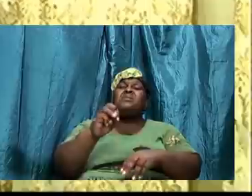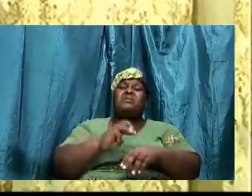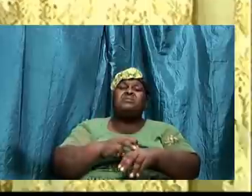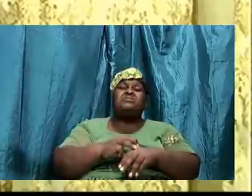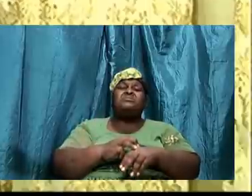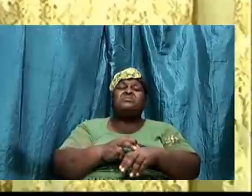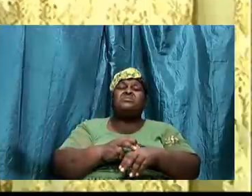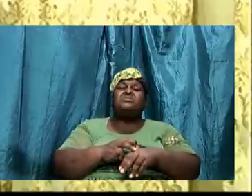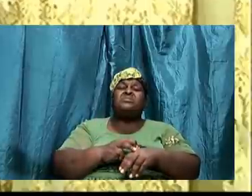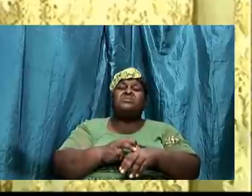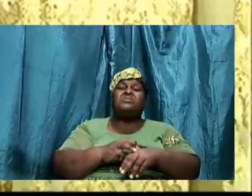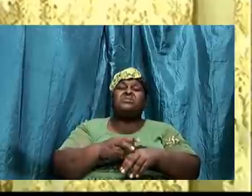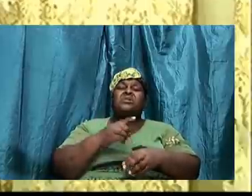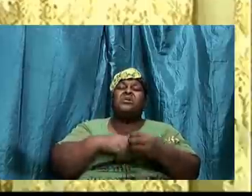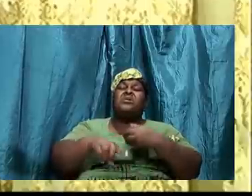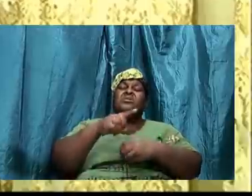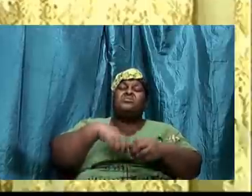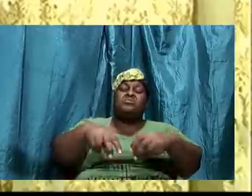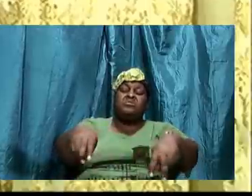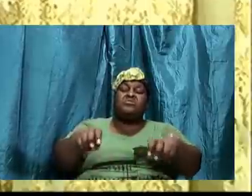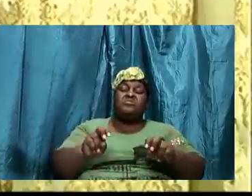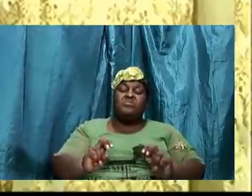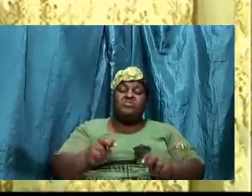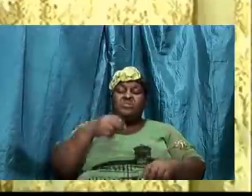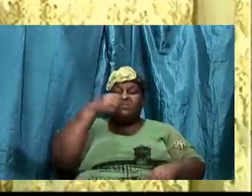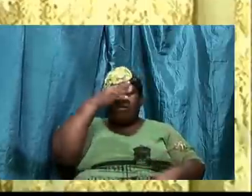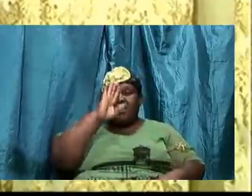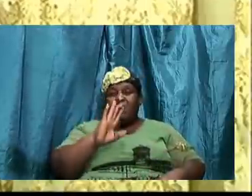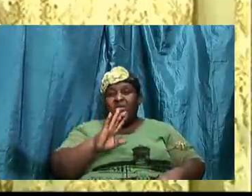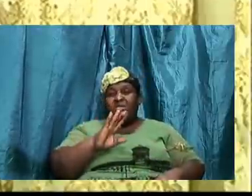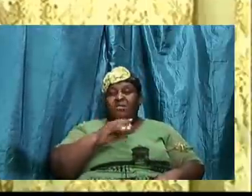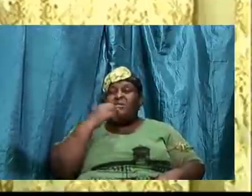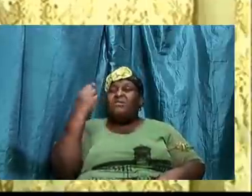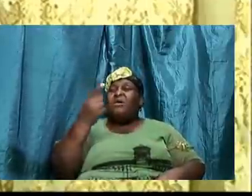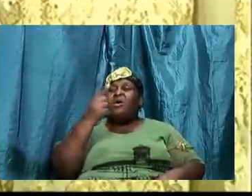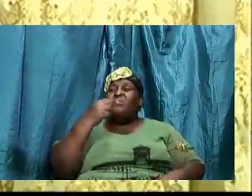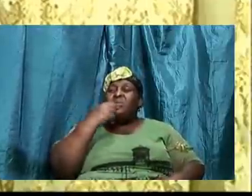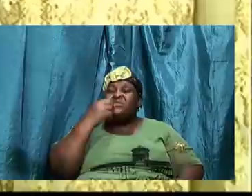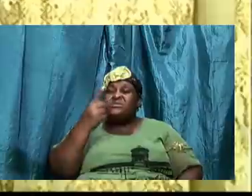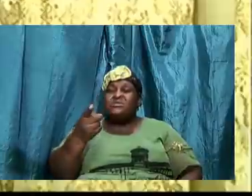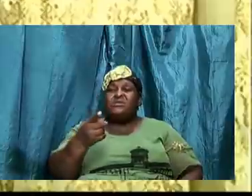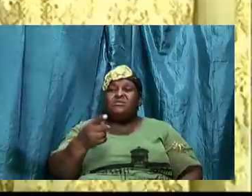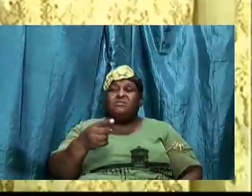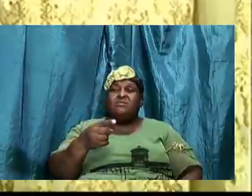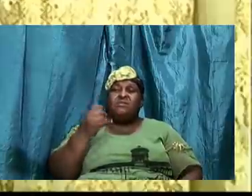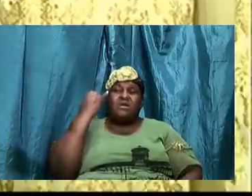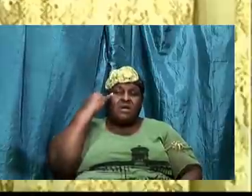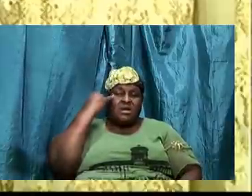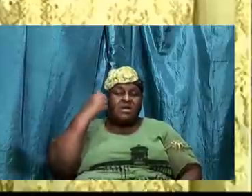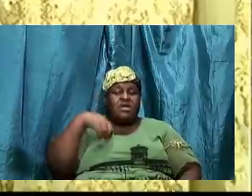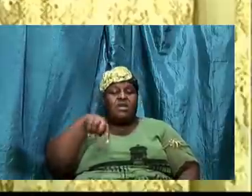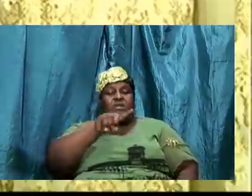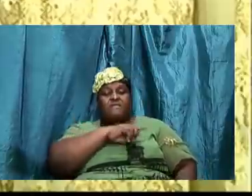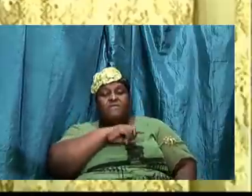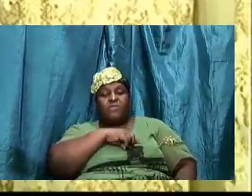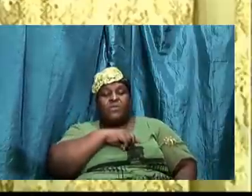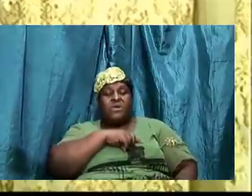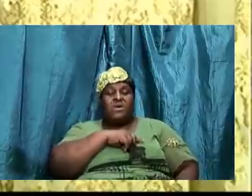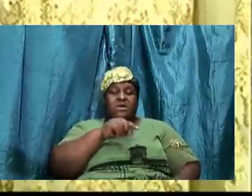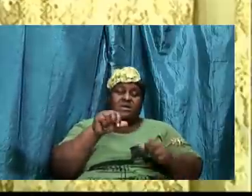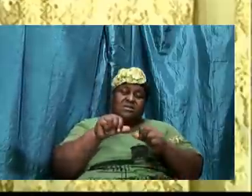the throne of God. And it is always said that, you know, if we spend the time to